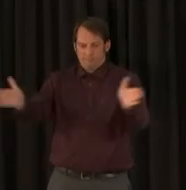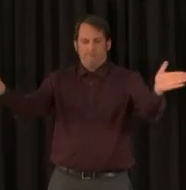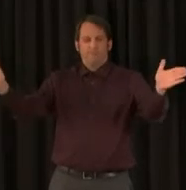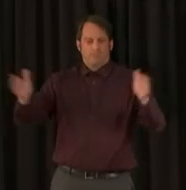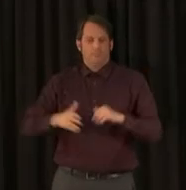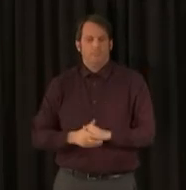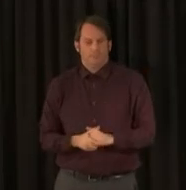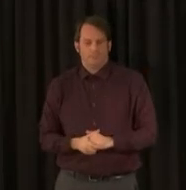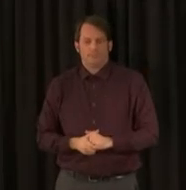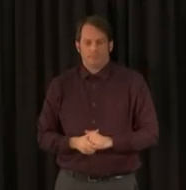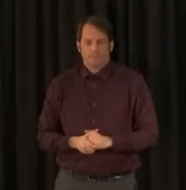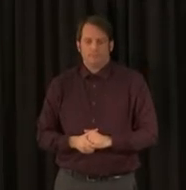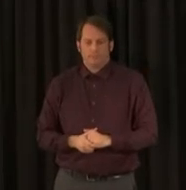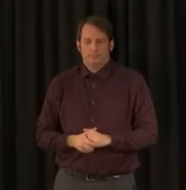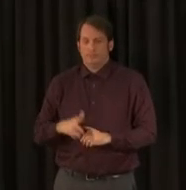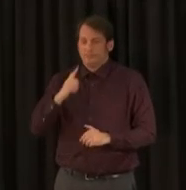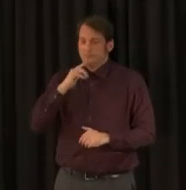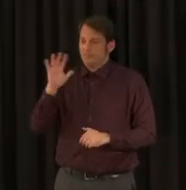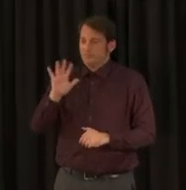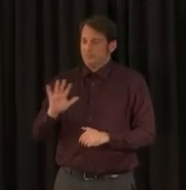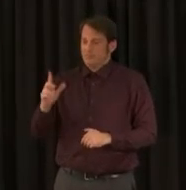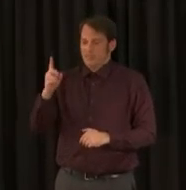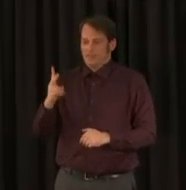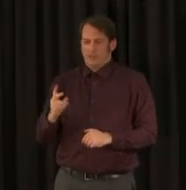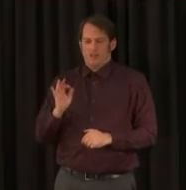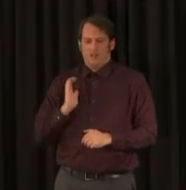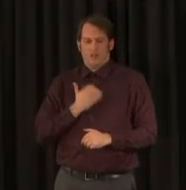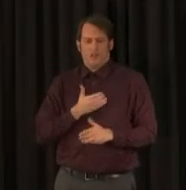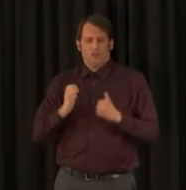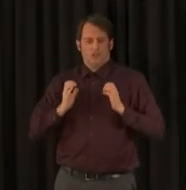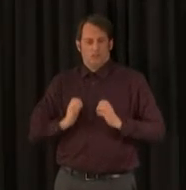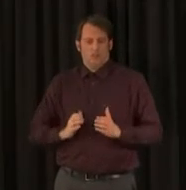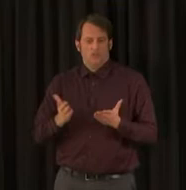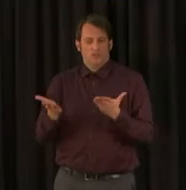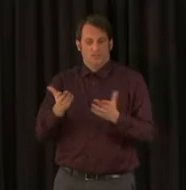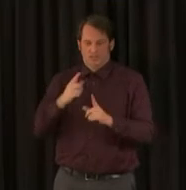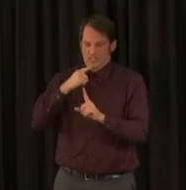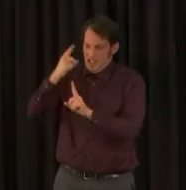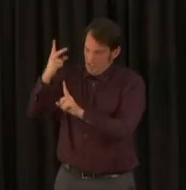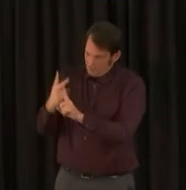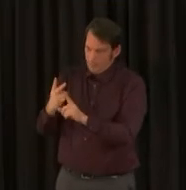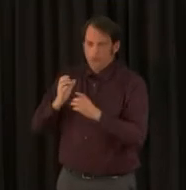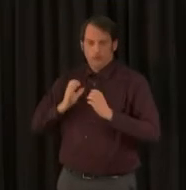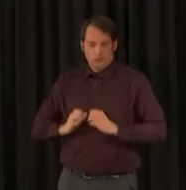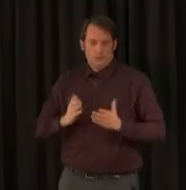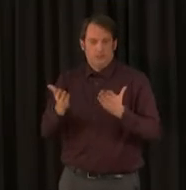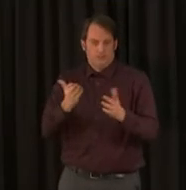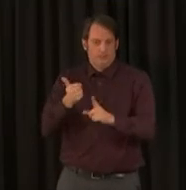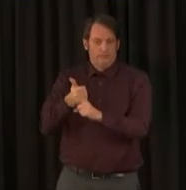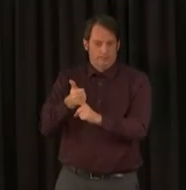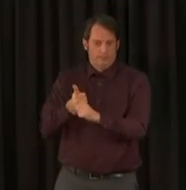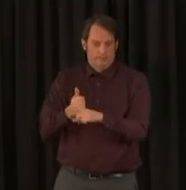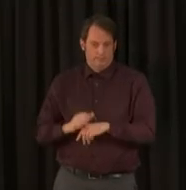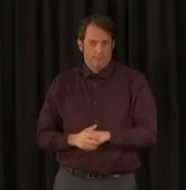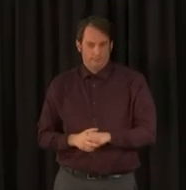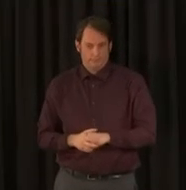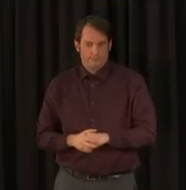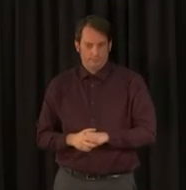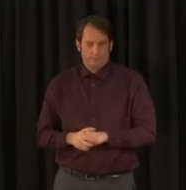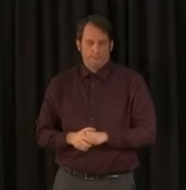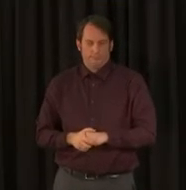that's about maybe half of who we end up serving, and it really is not any sort of requirement.